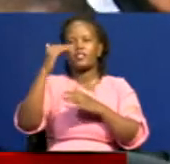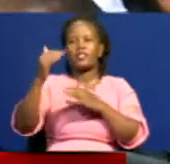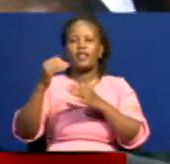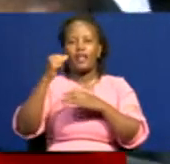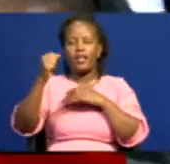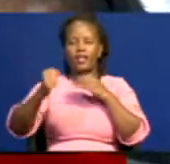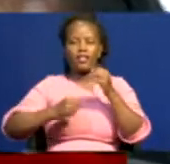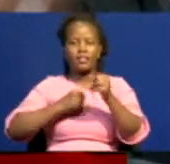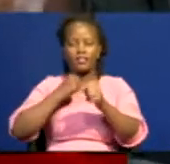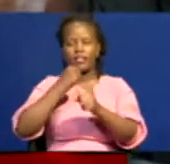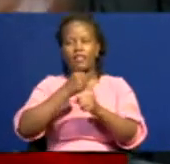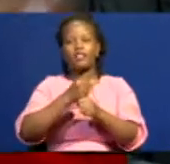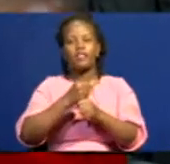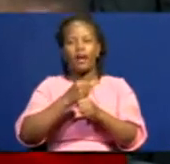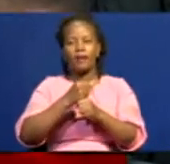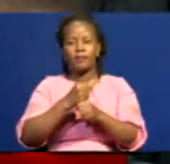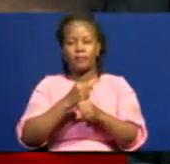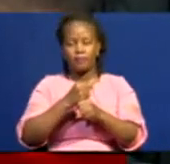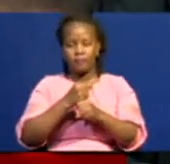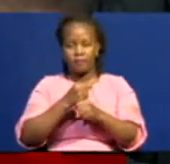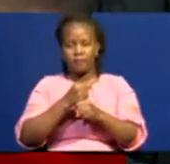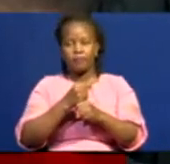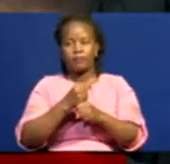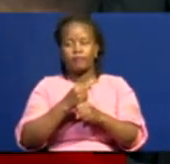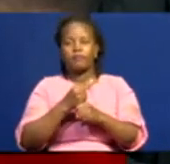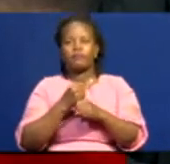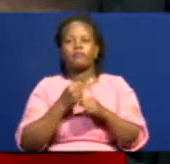2024. Michael Mondiga for Prime Edition.